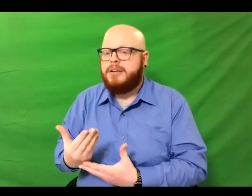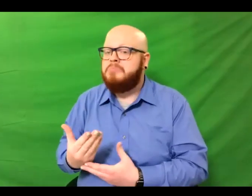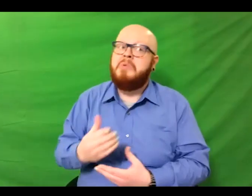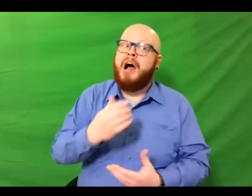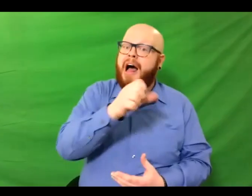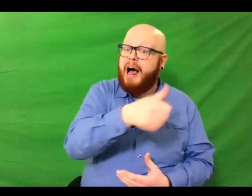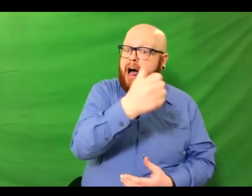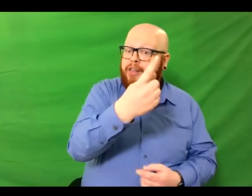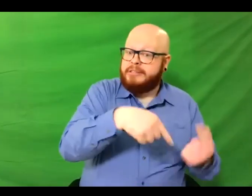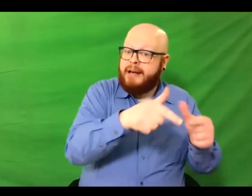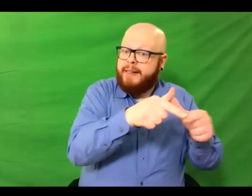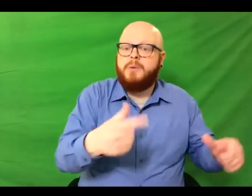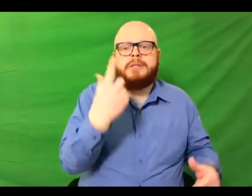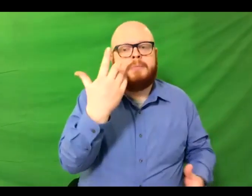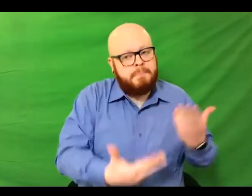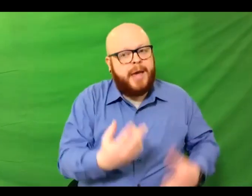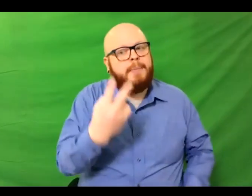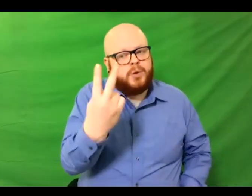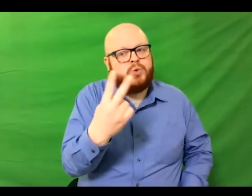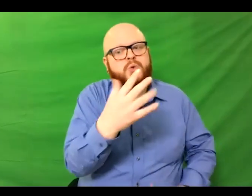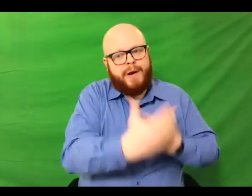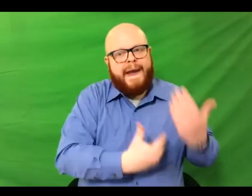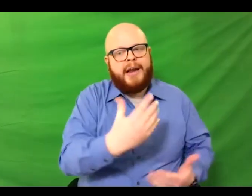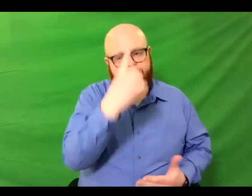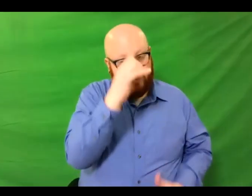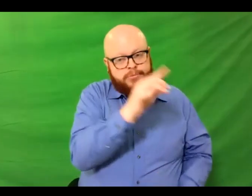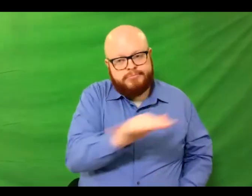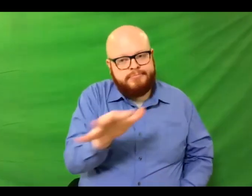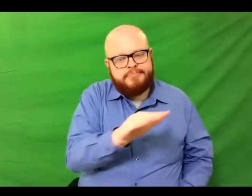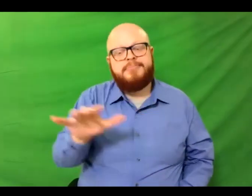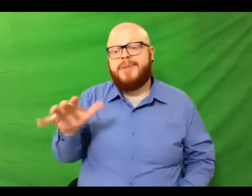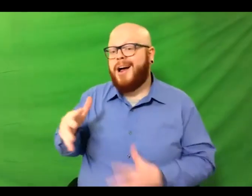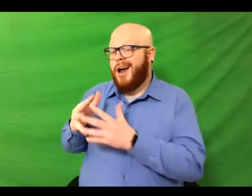just talking about American Sign Language hand shapes.